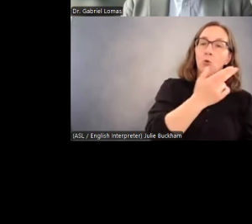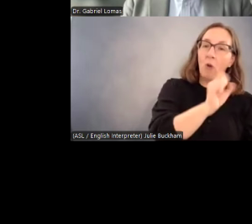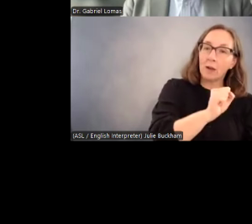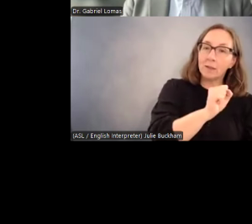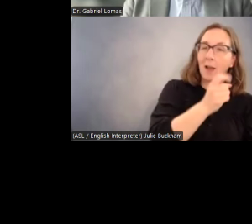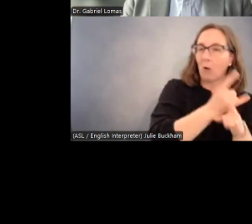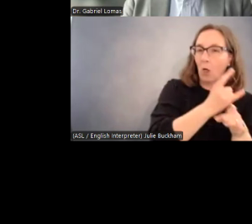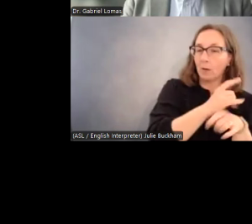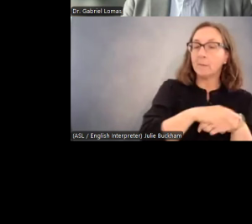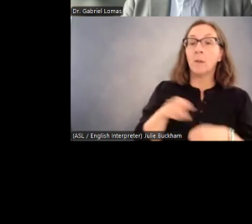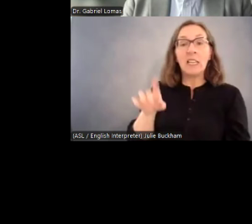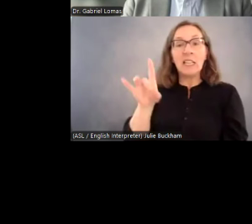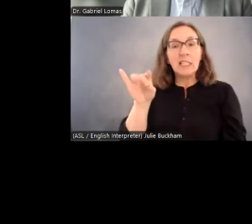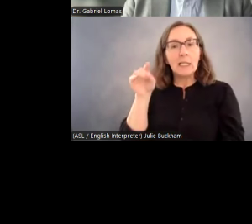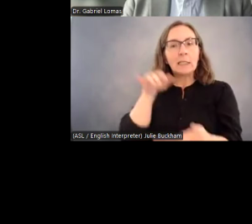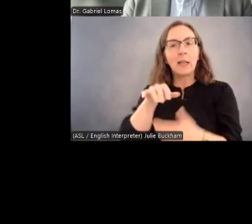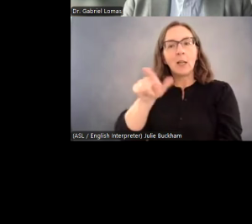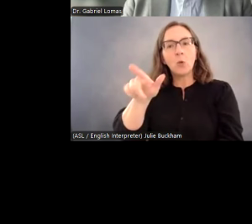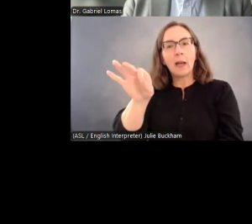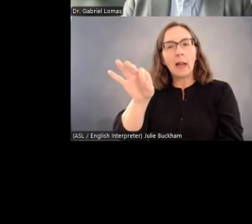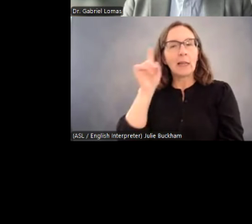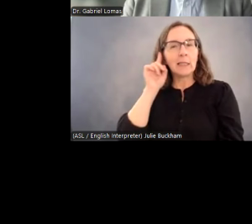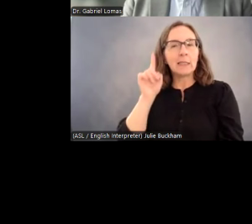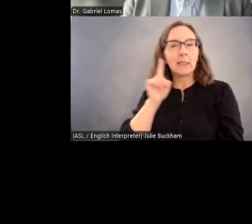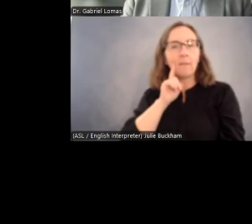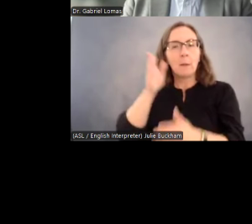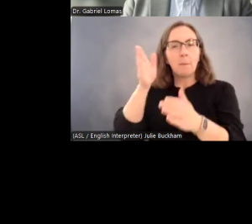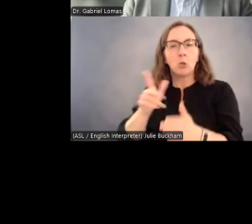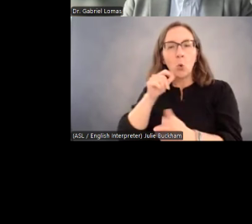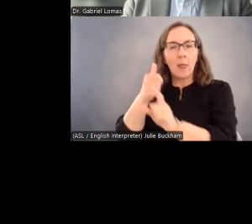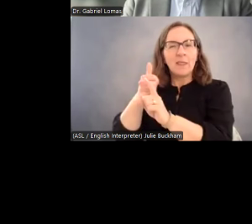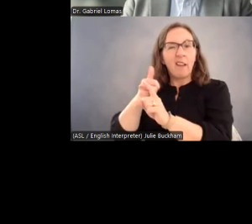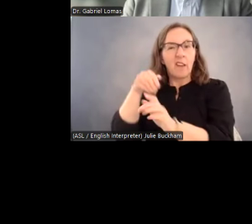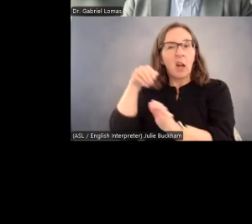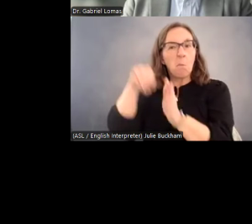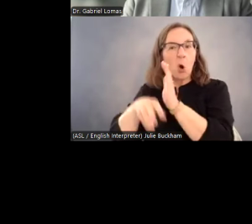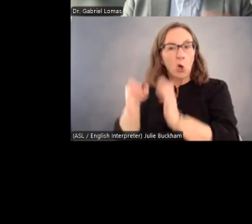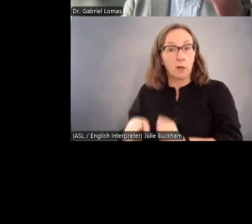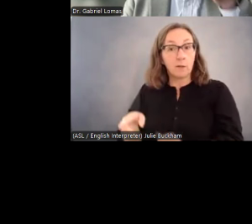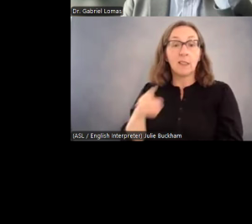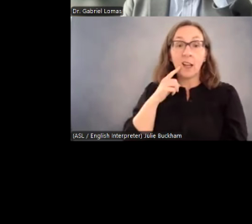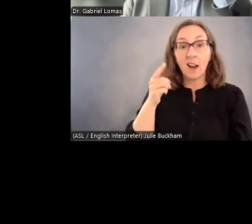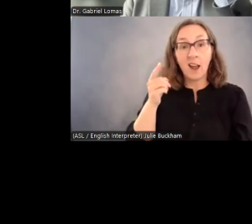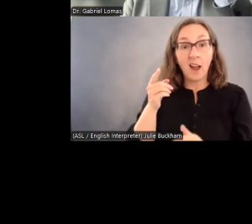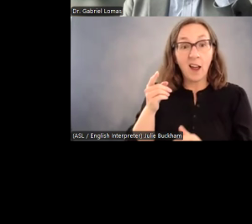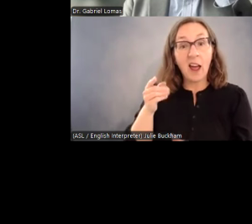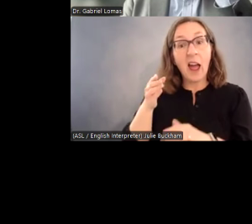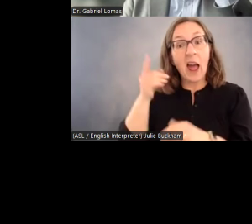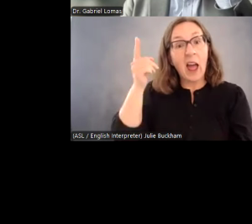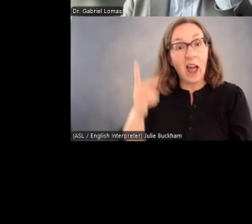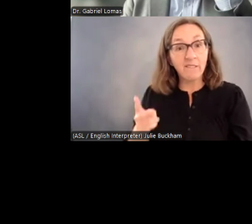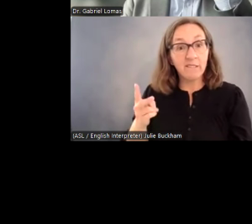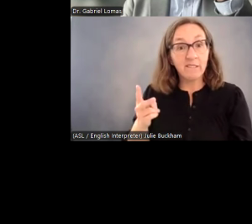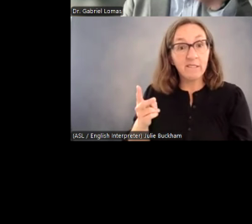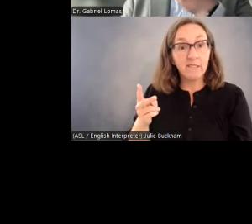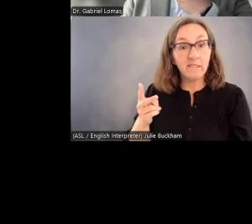deaf murderers. He found that half of them were intoxicated at the time of the murder. Of that